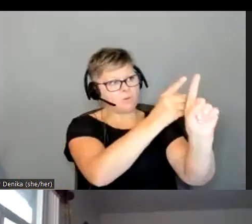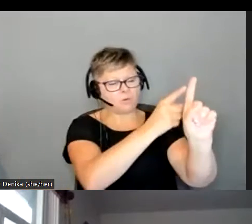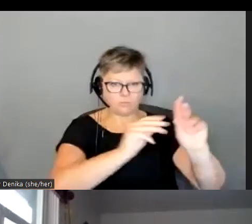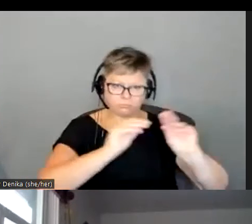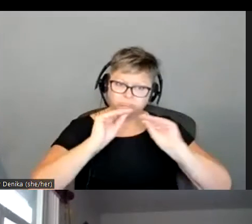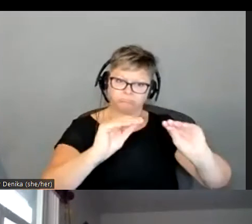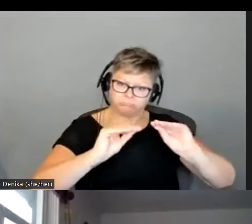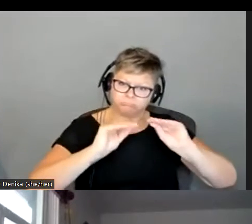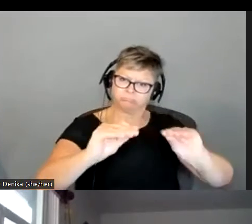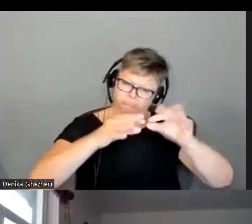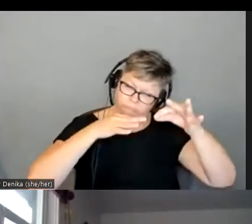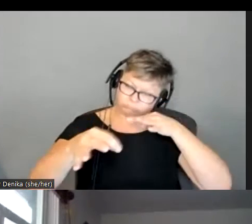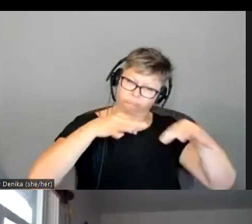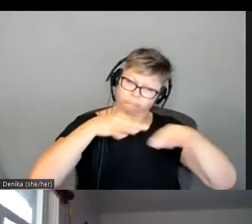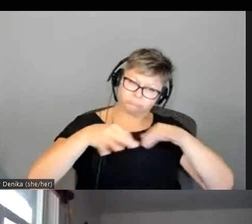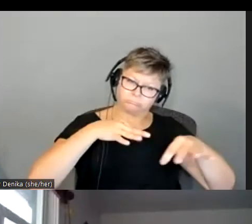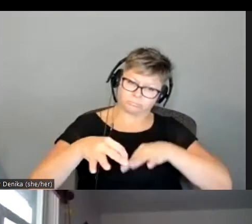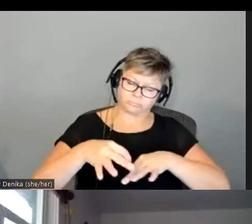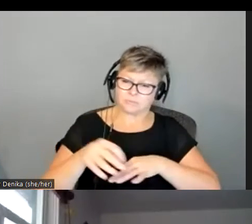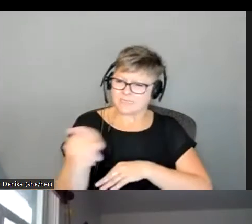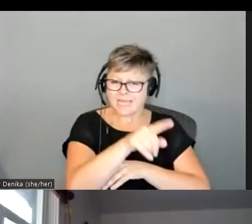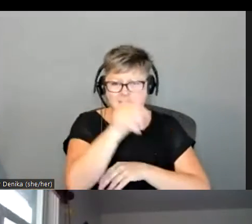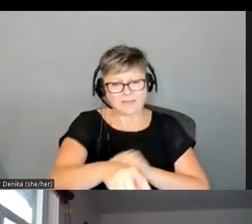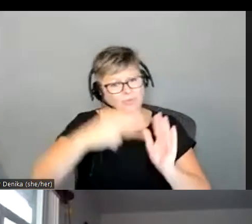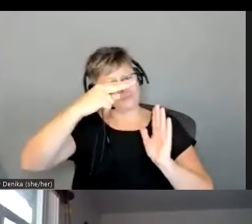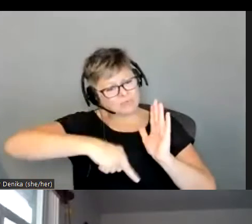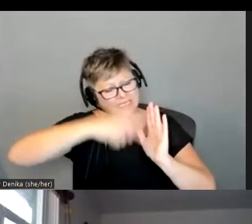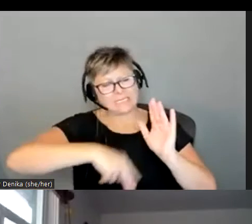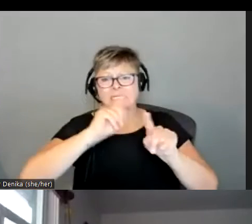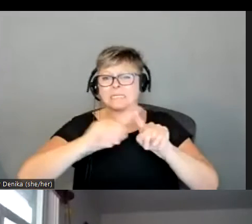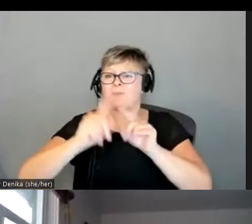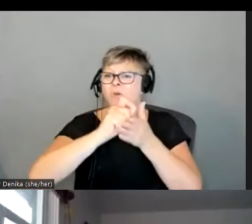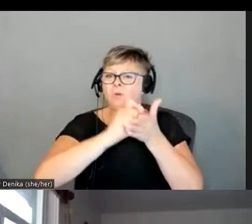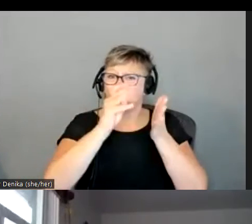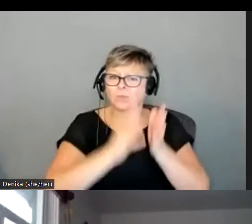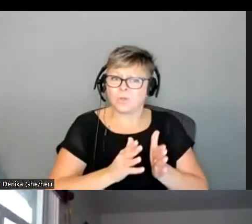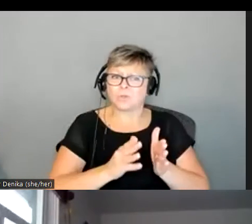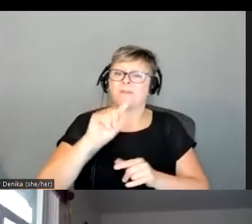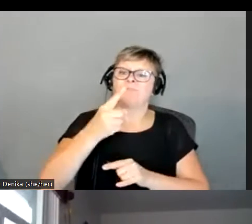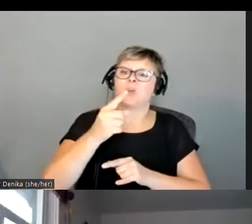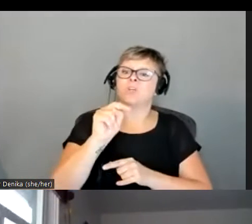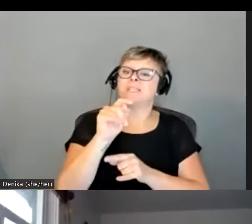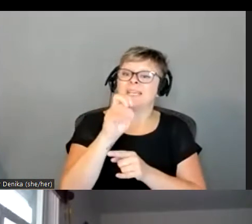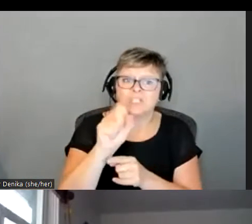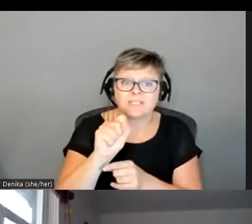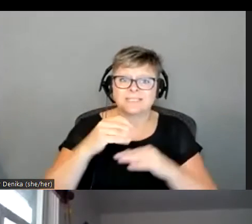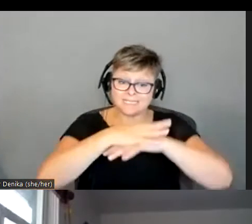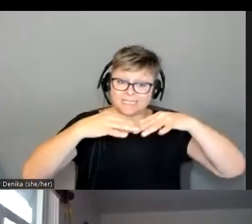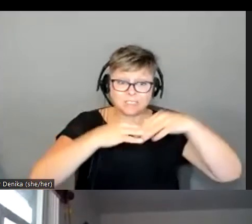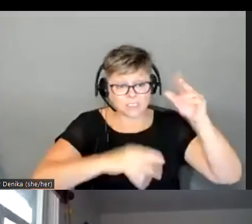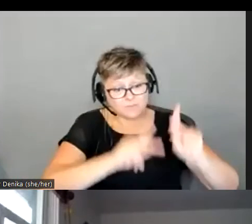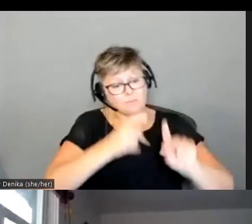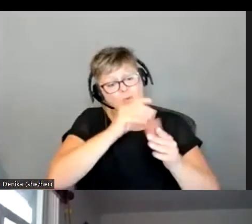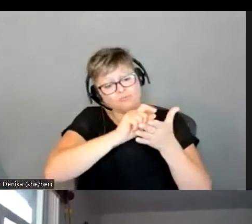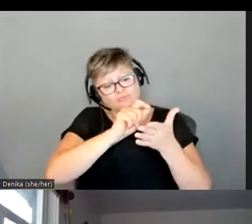read authors that are First Nations Indigenous persons, like